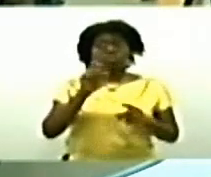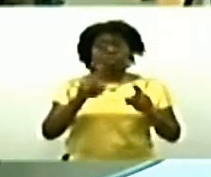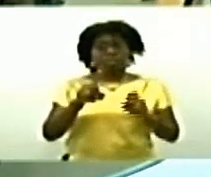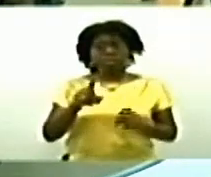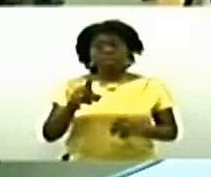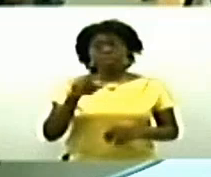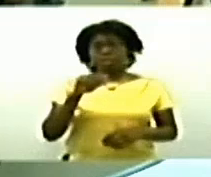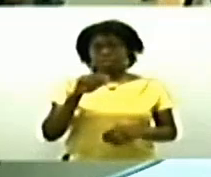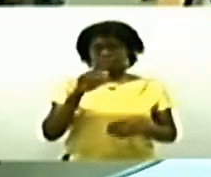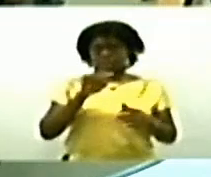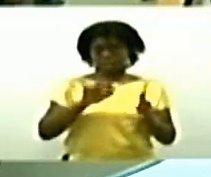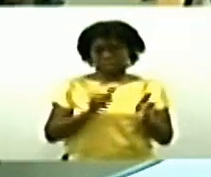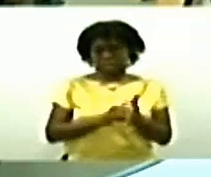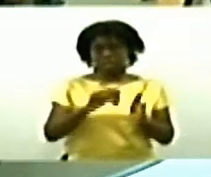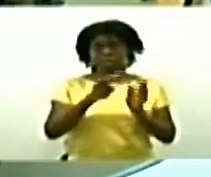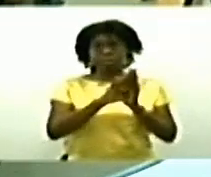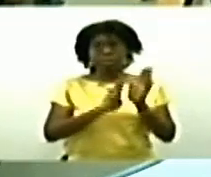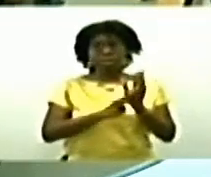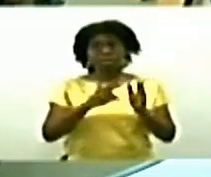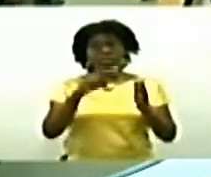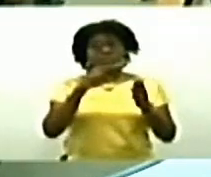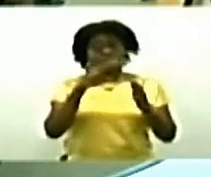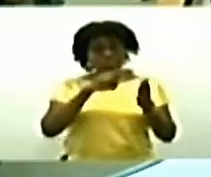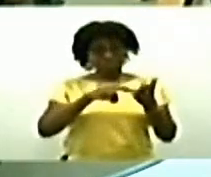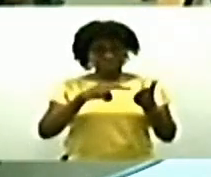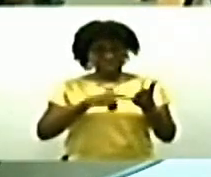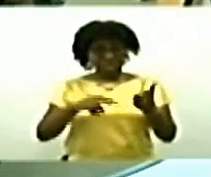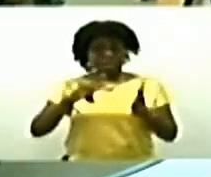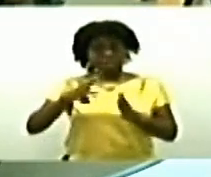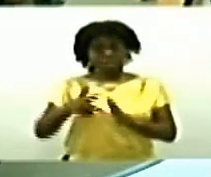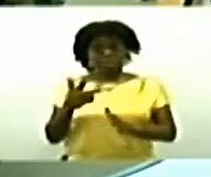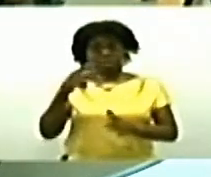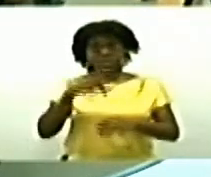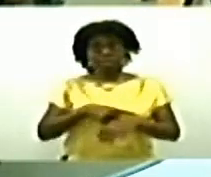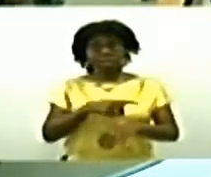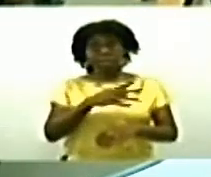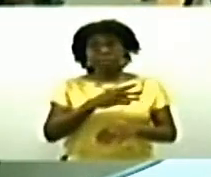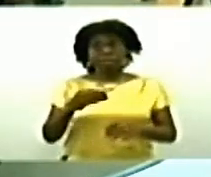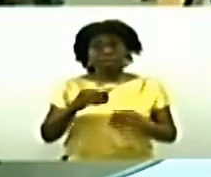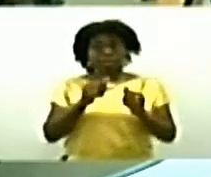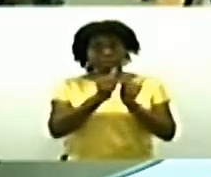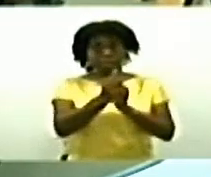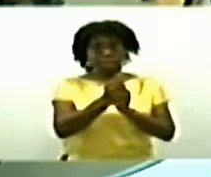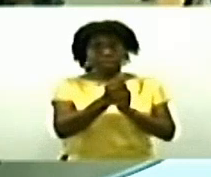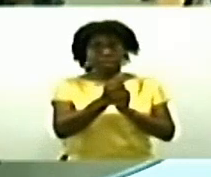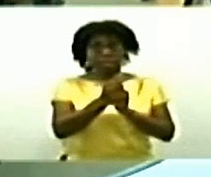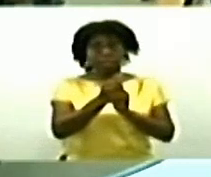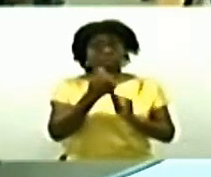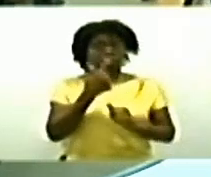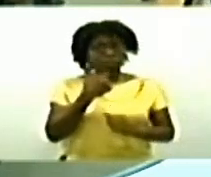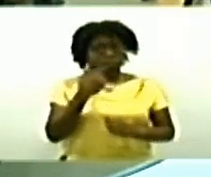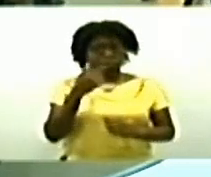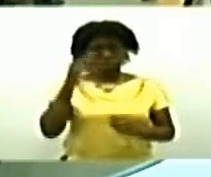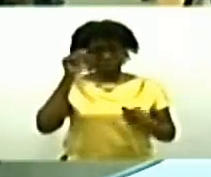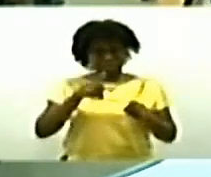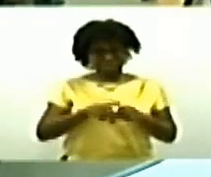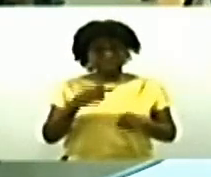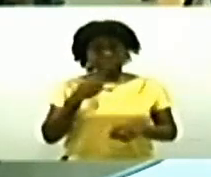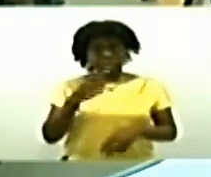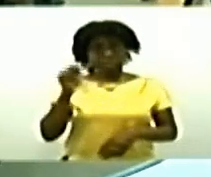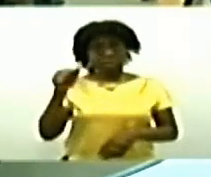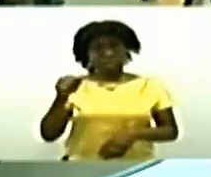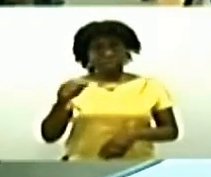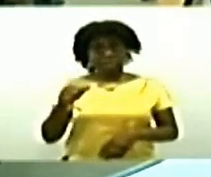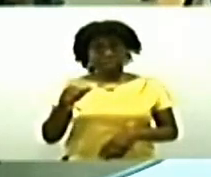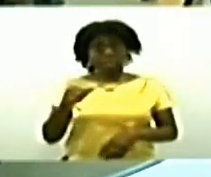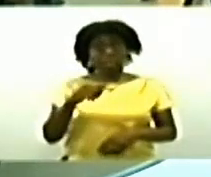passed. All those who have that opinion say aye. The contrary opinion say nay. I think the ayes have it, the ayes do